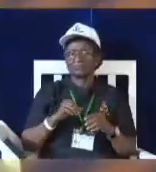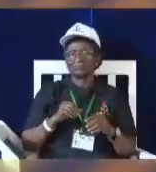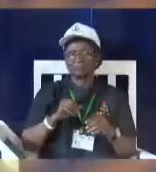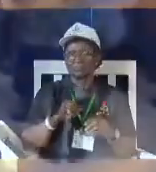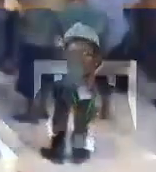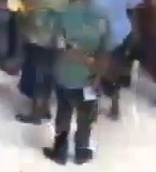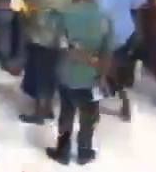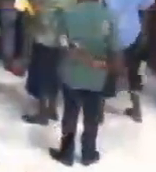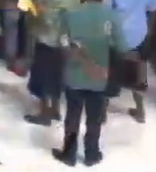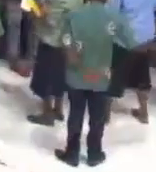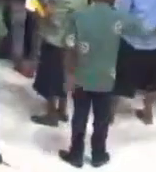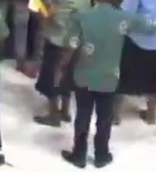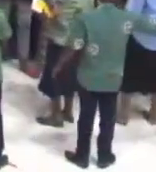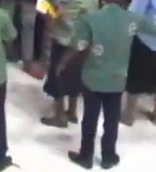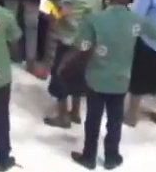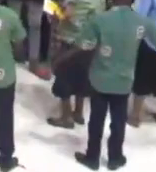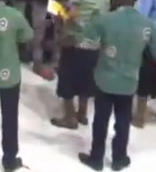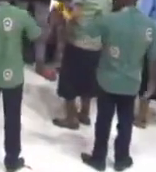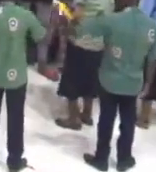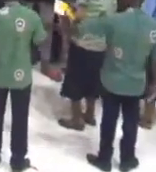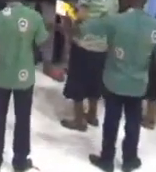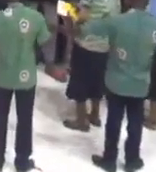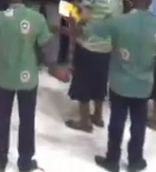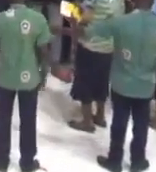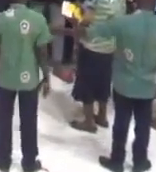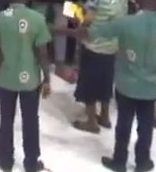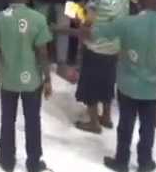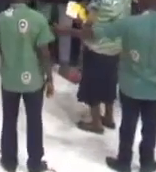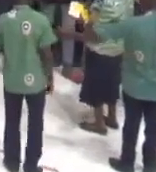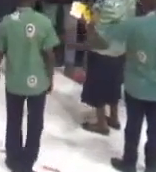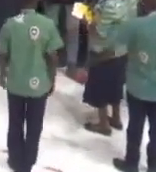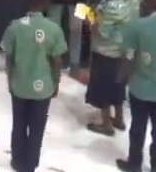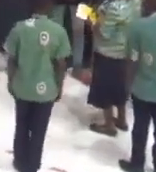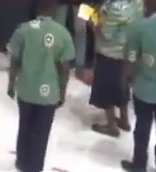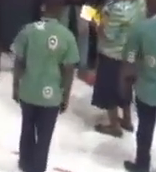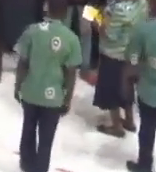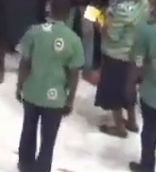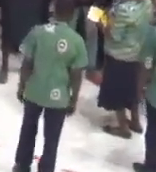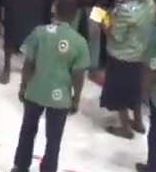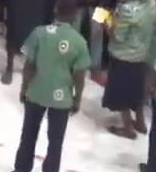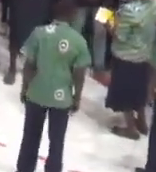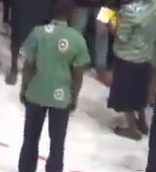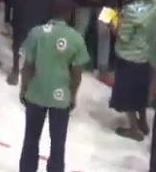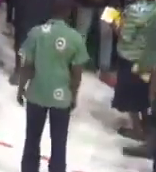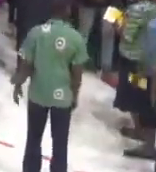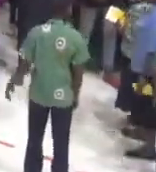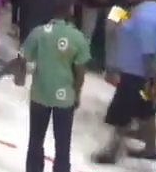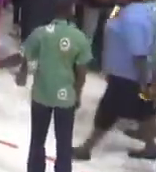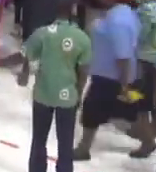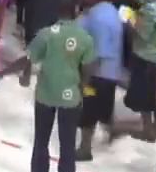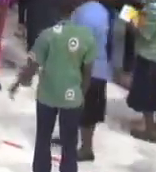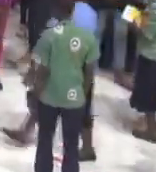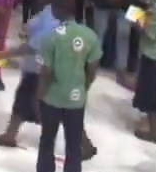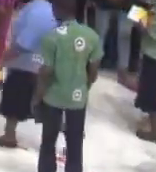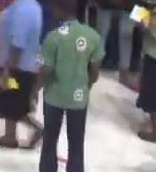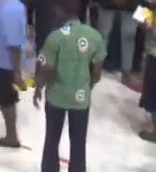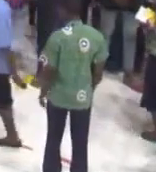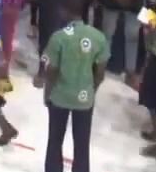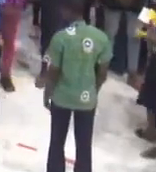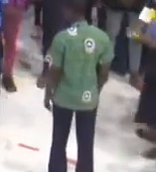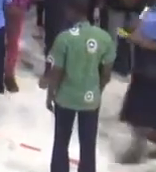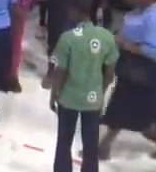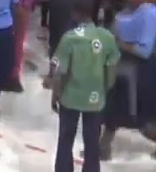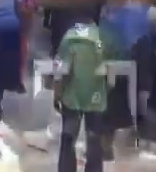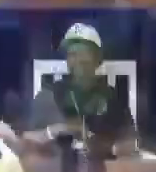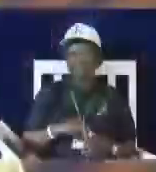my Lord, be my Savior. I will serve you for the rest of my life. And the rest of us, let's stretch our hands towards